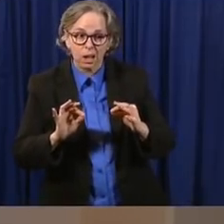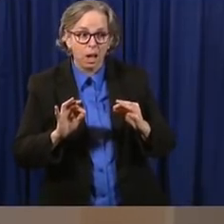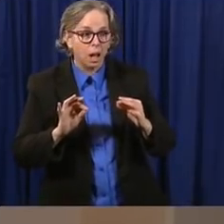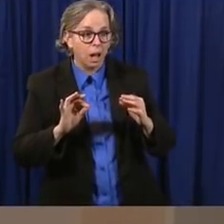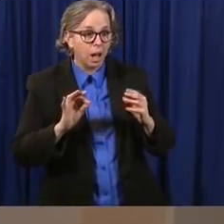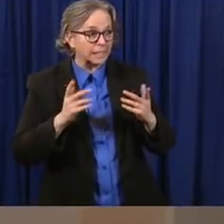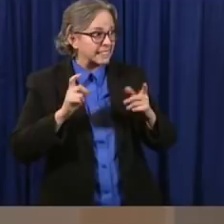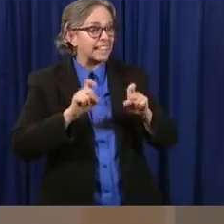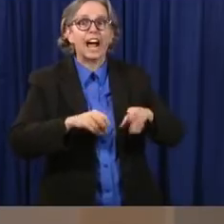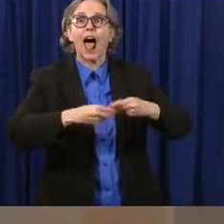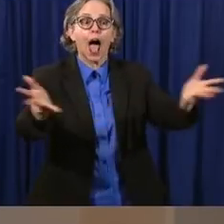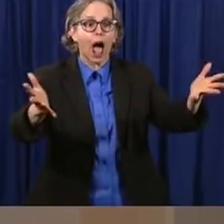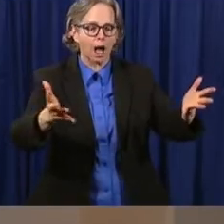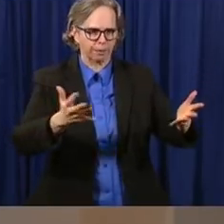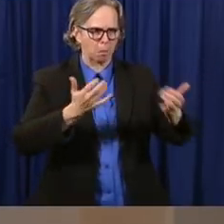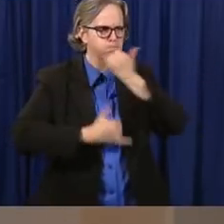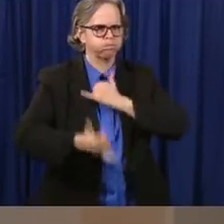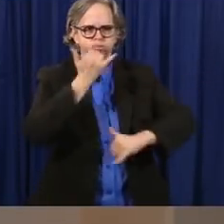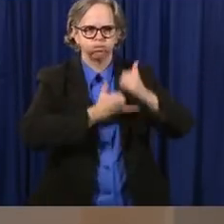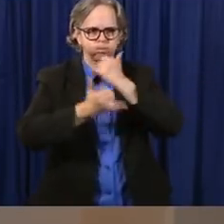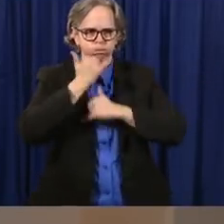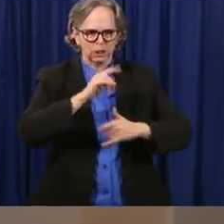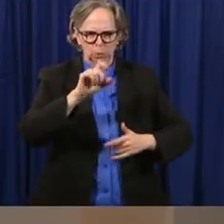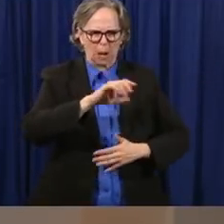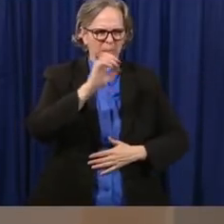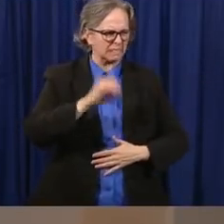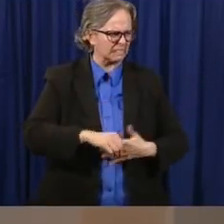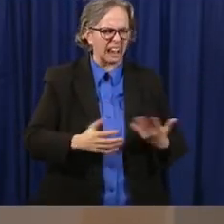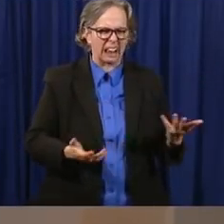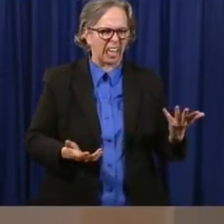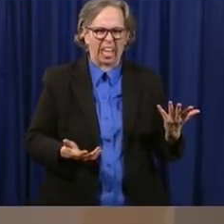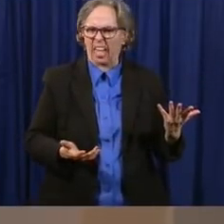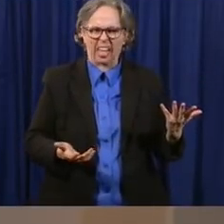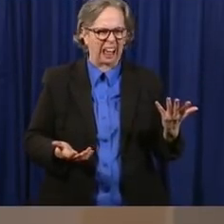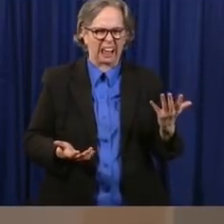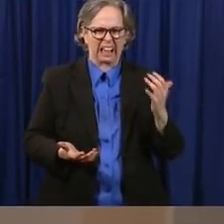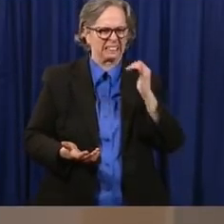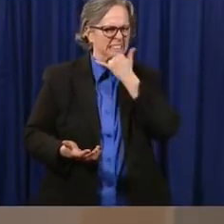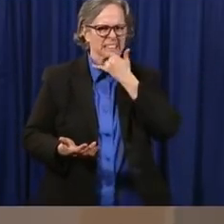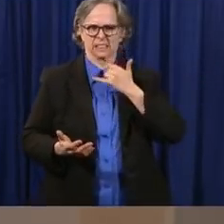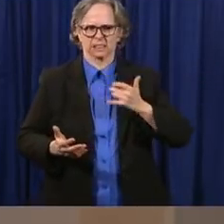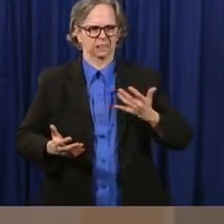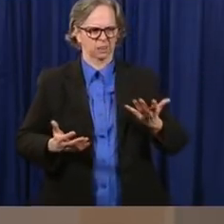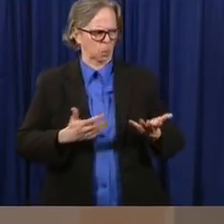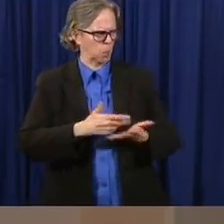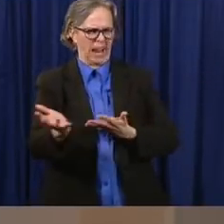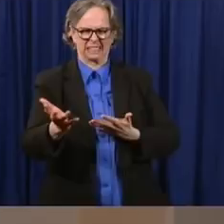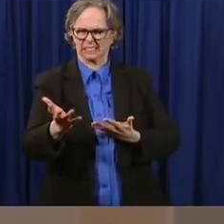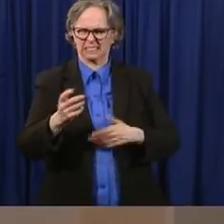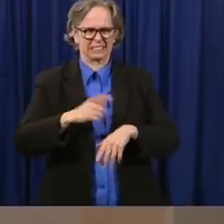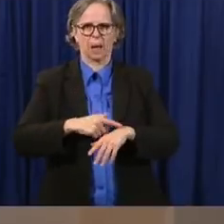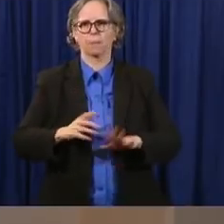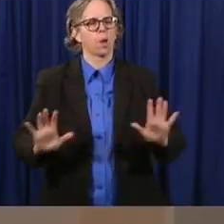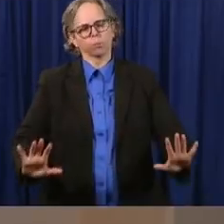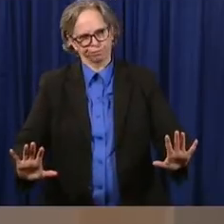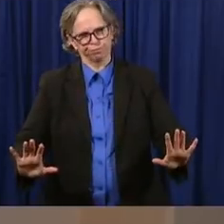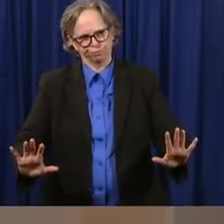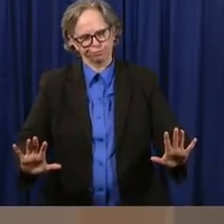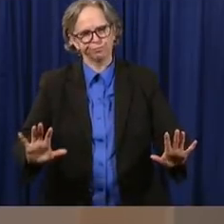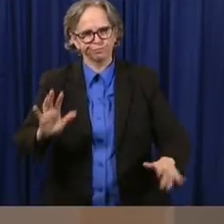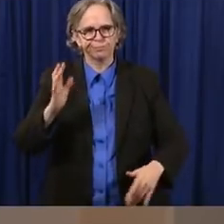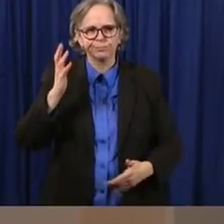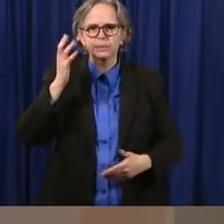works 70 or 80% of the time. Then you will have wasted your time. And so that's why it's a little slow in developing, because they need to validate